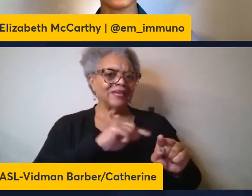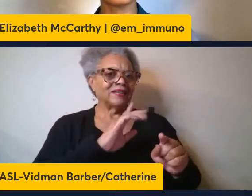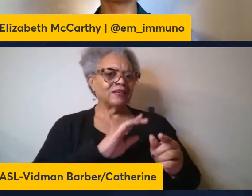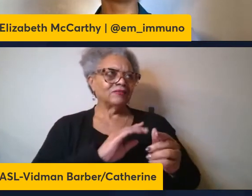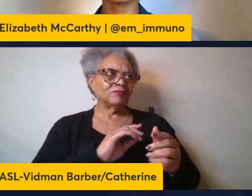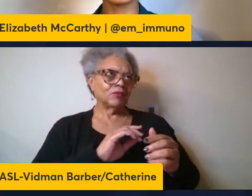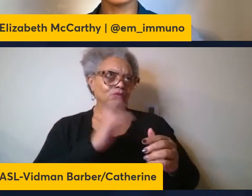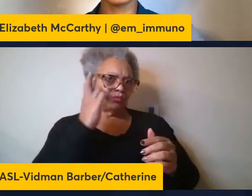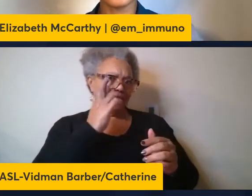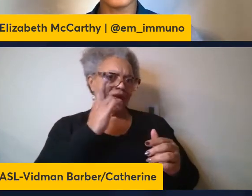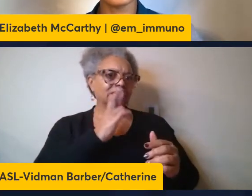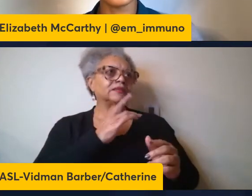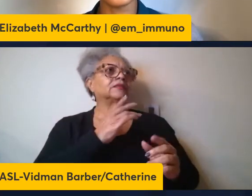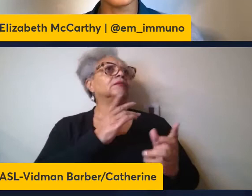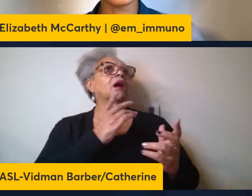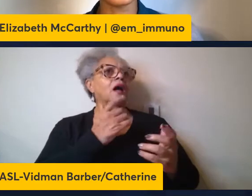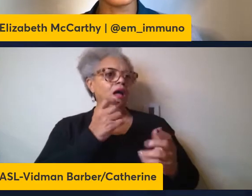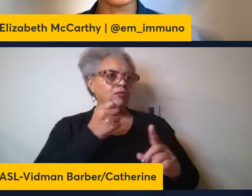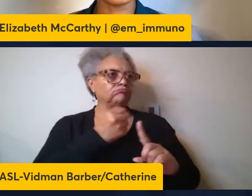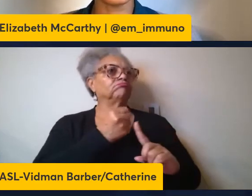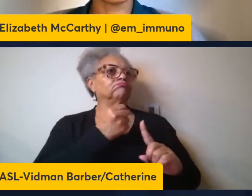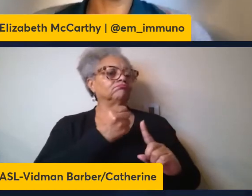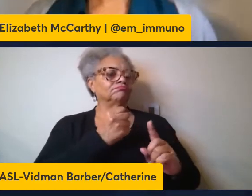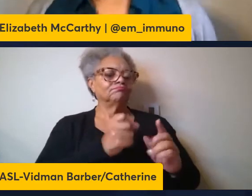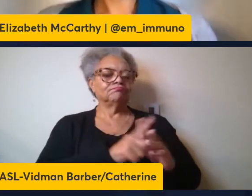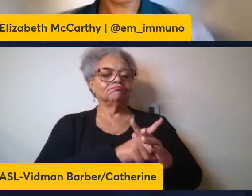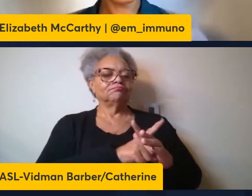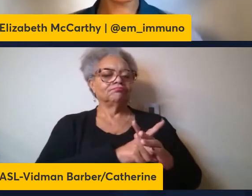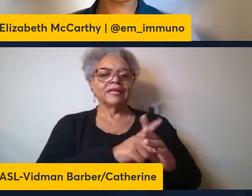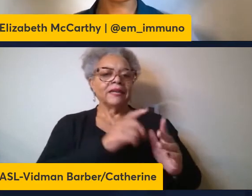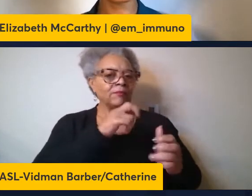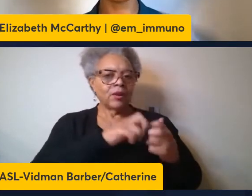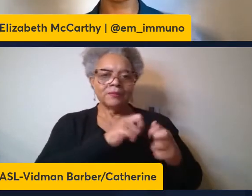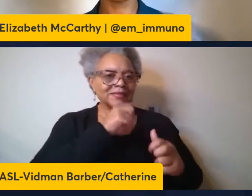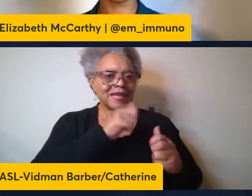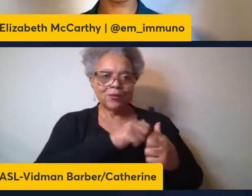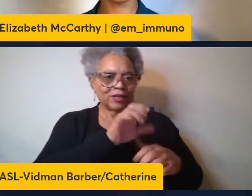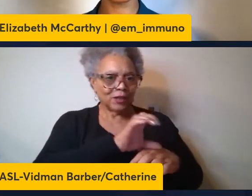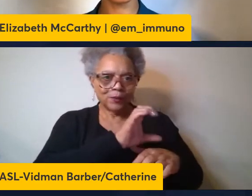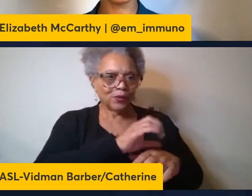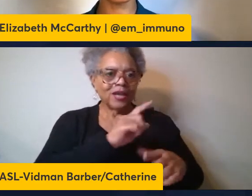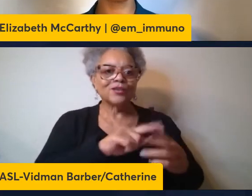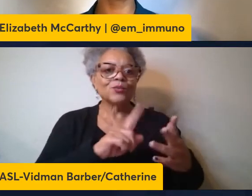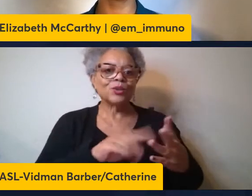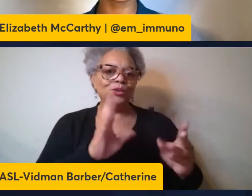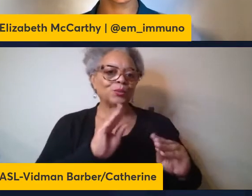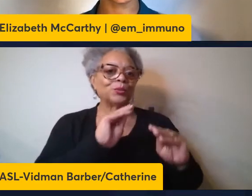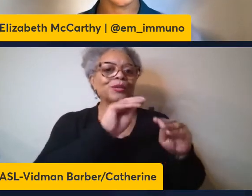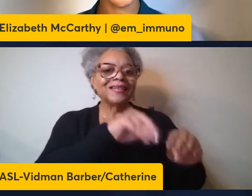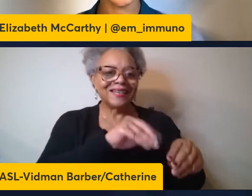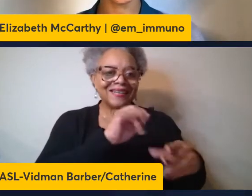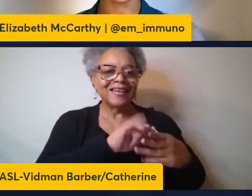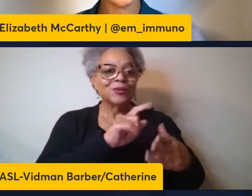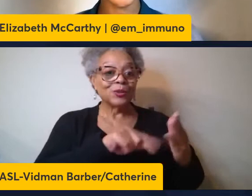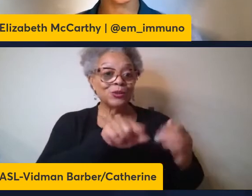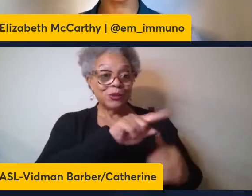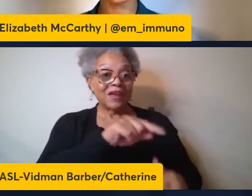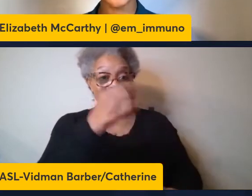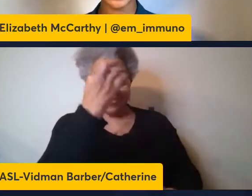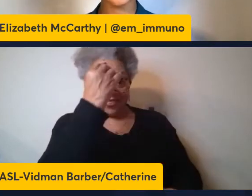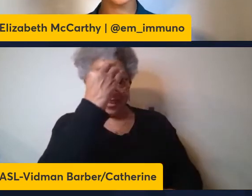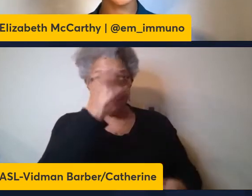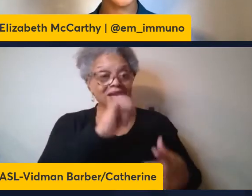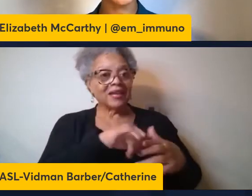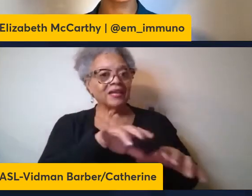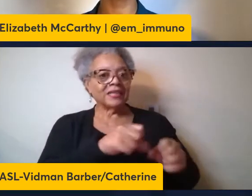the realization that the problem's probably not with the computer, it's with what you've given it, and you need to have a think about like take a